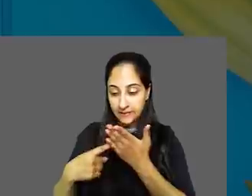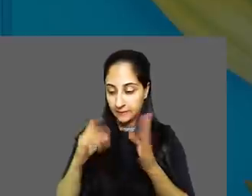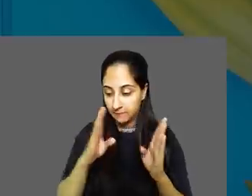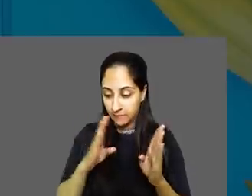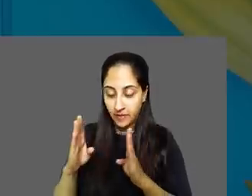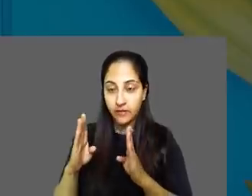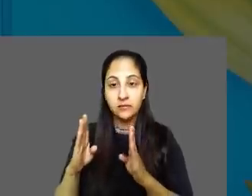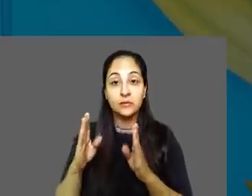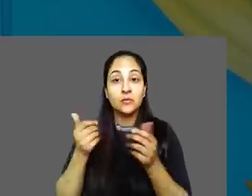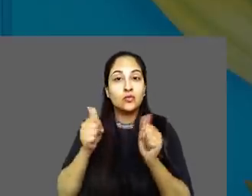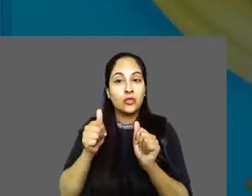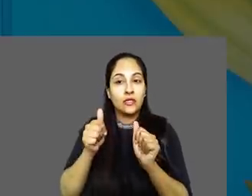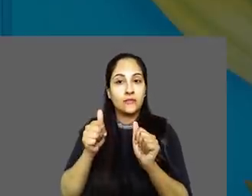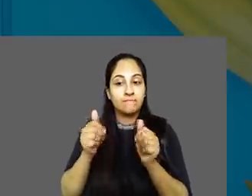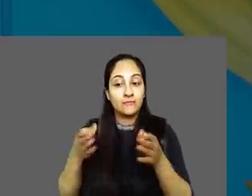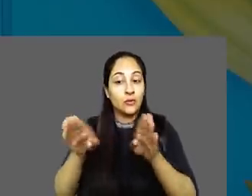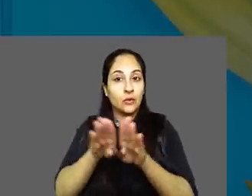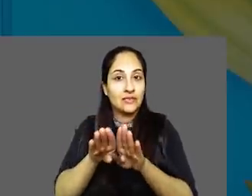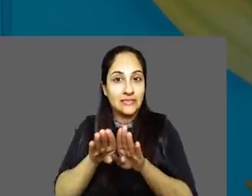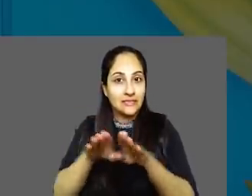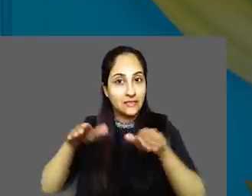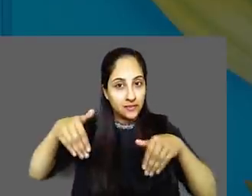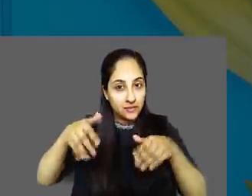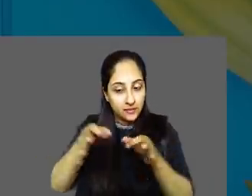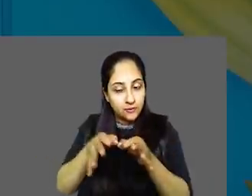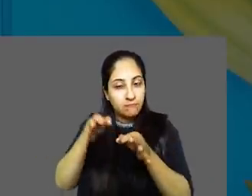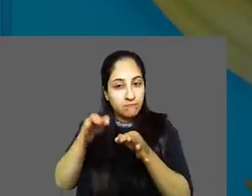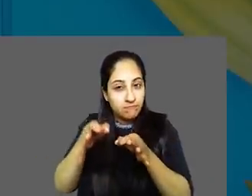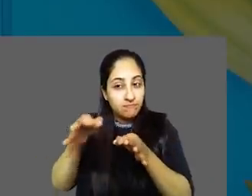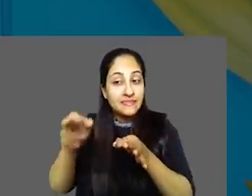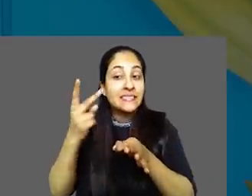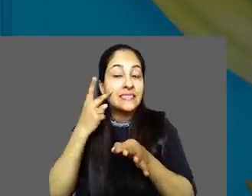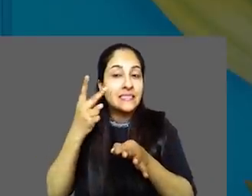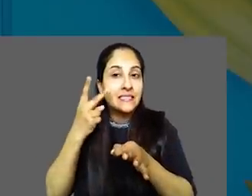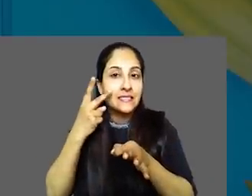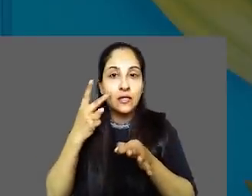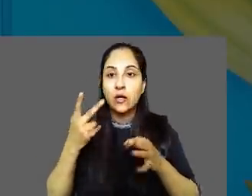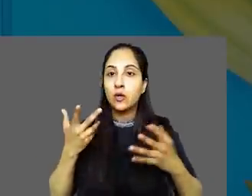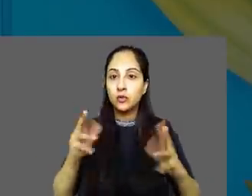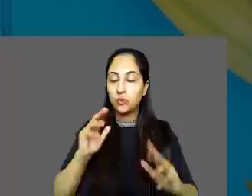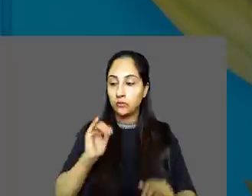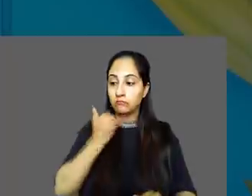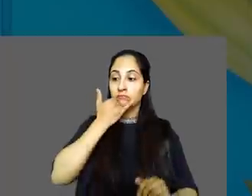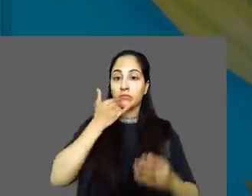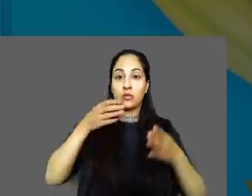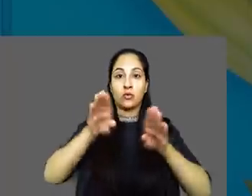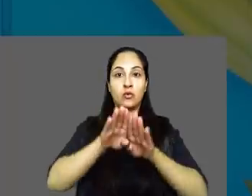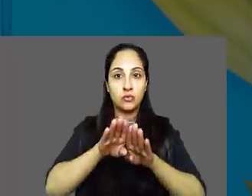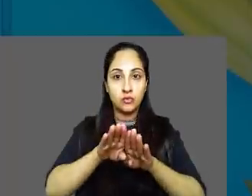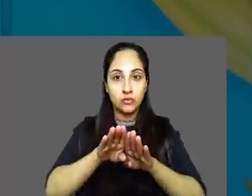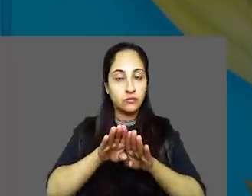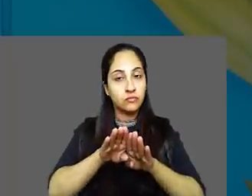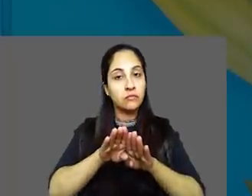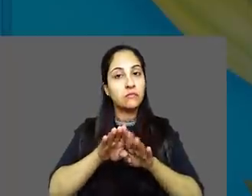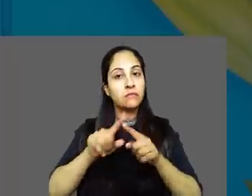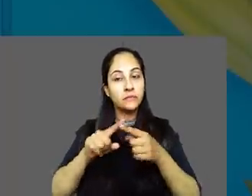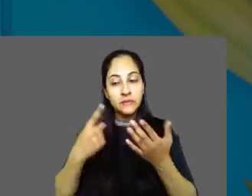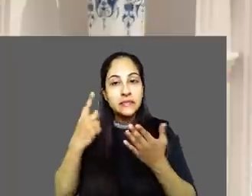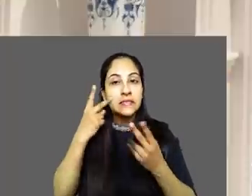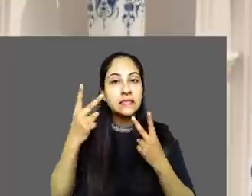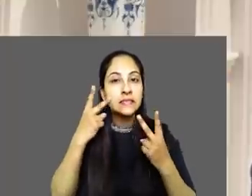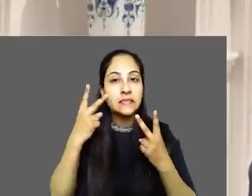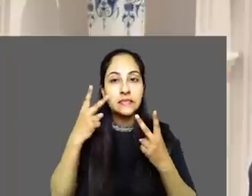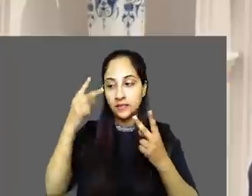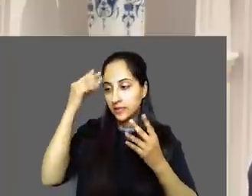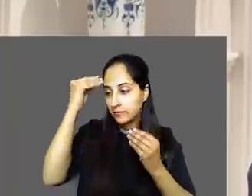decision prematurely in a hurried way, but in a consultative way, and of course with guidance. And it was a tough